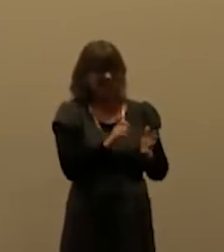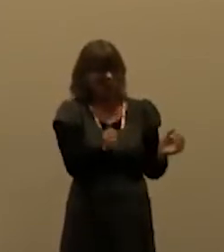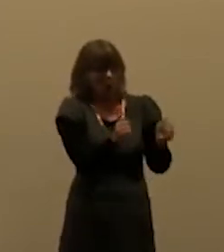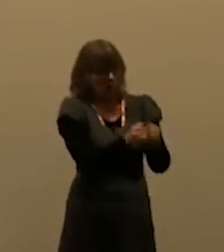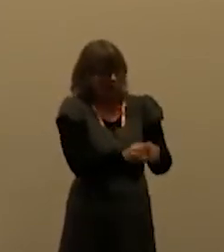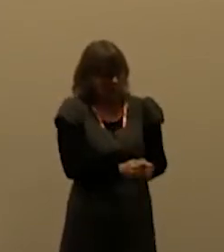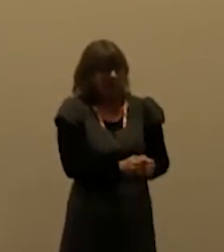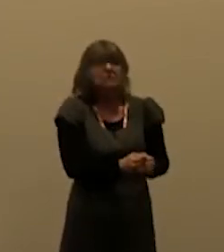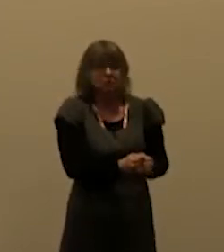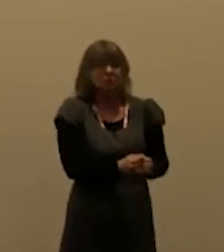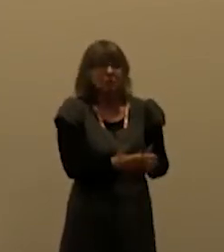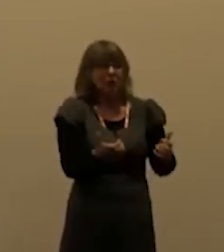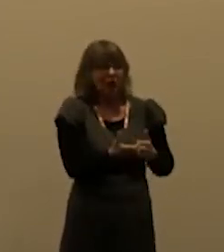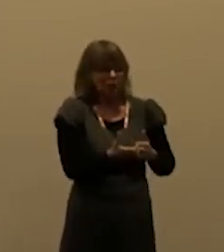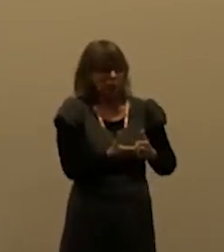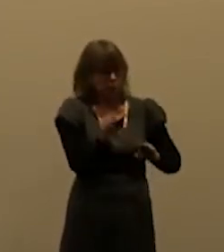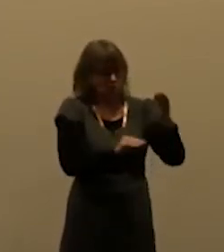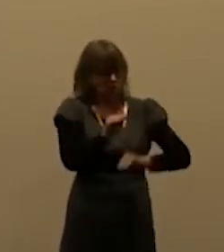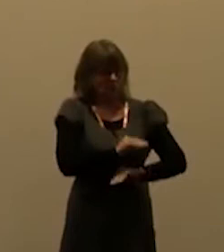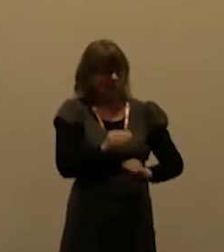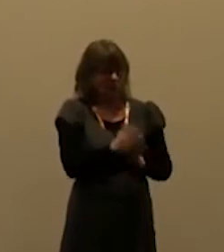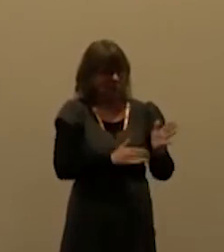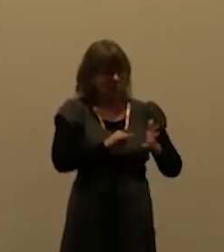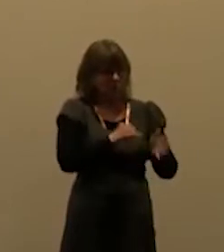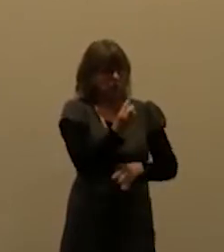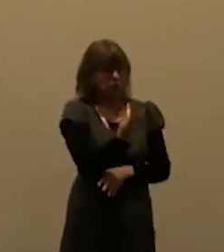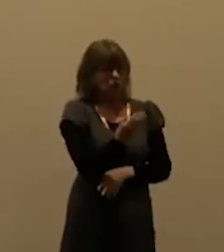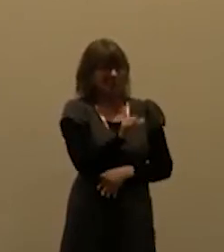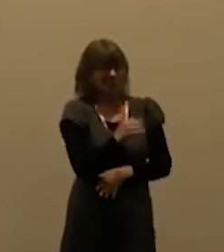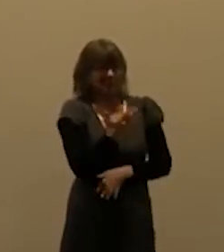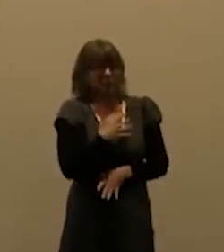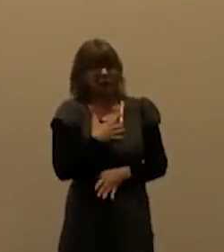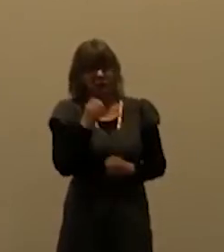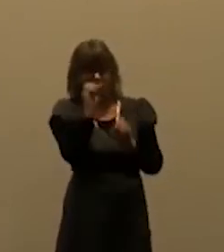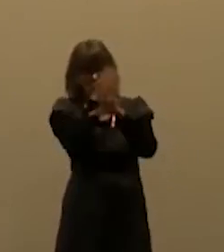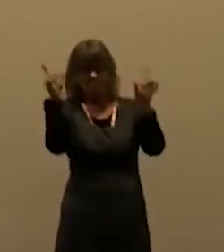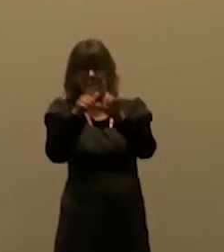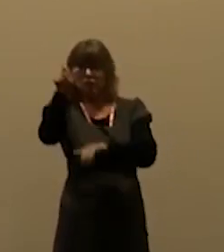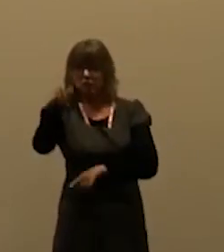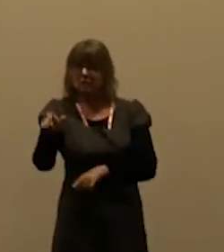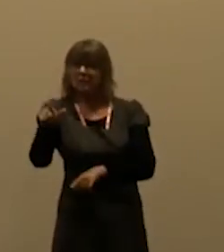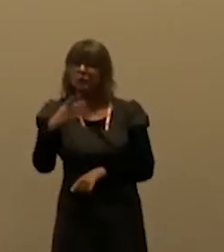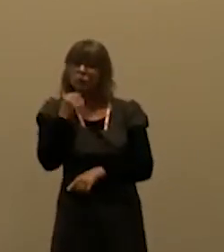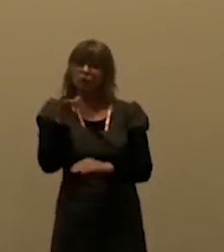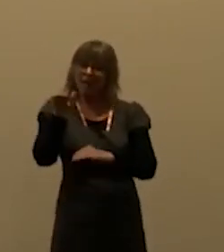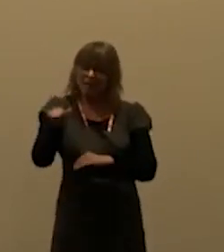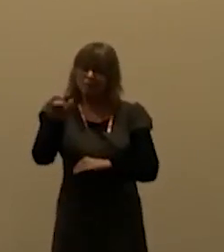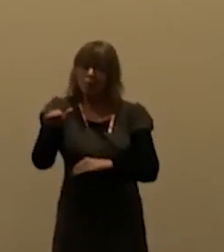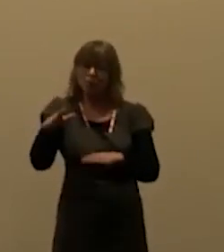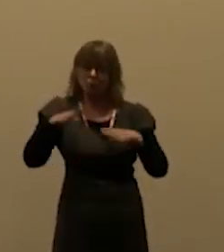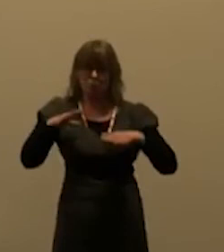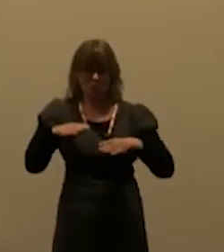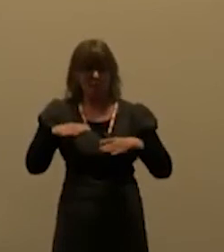they set out to configure Microsoft 365. Imagine if I could walk up to a tenant and say, we use kind of the export and probably the compare feature